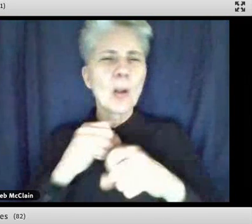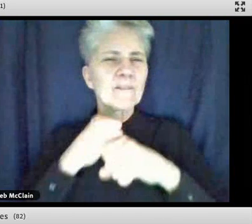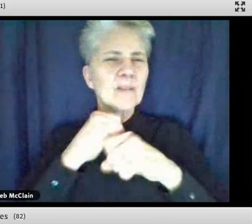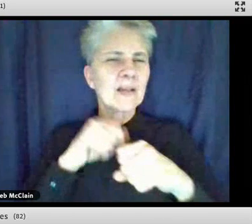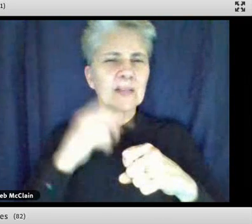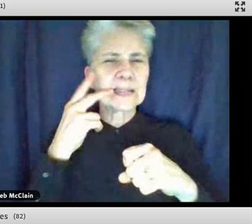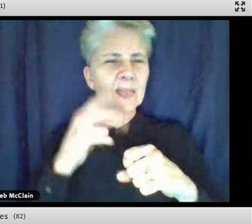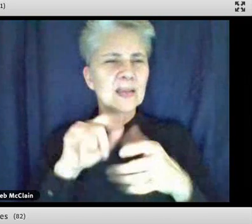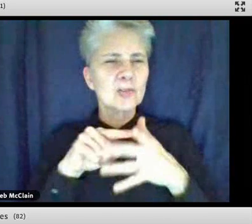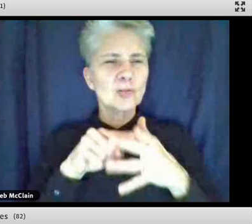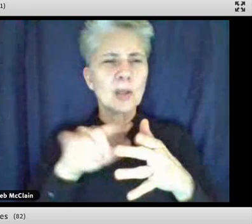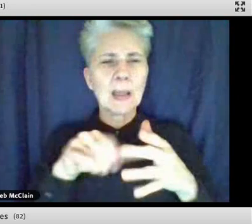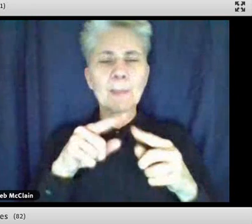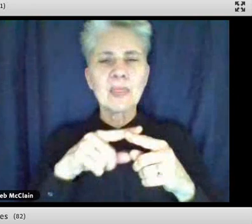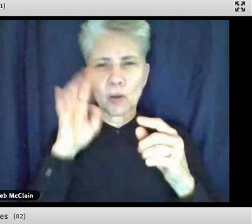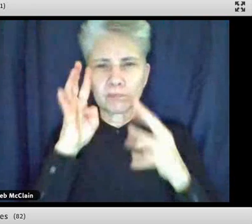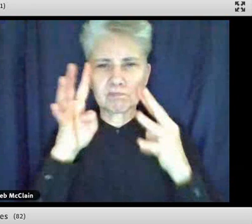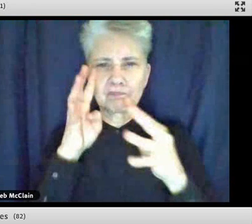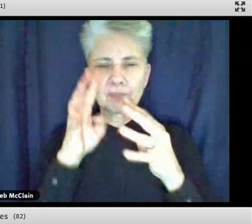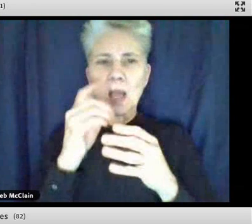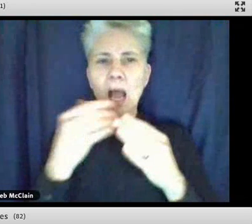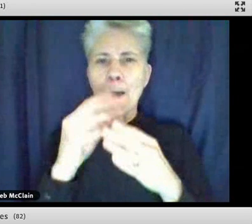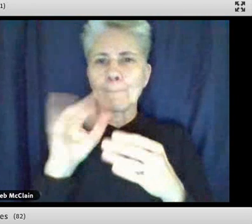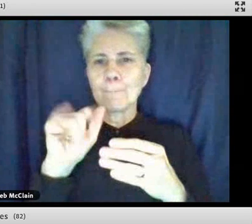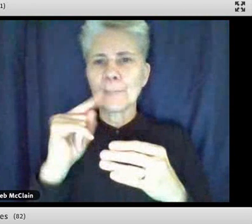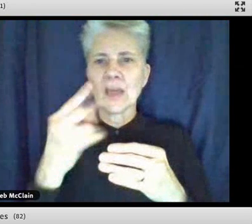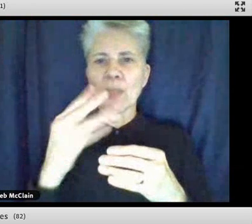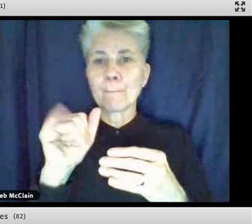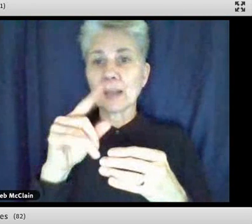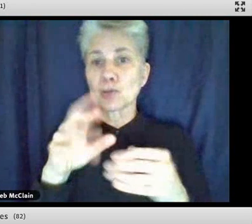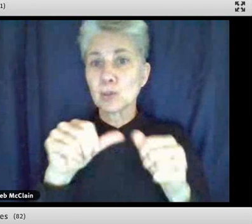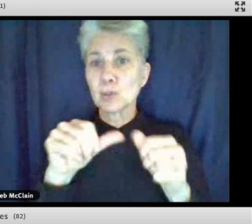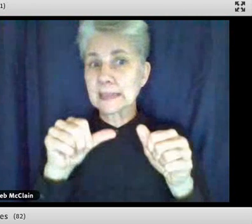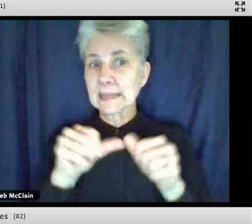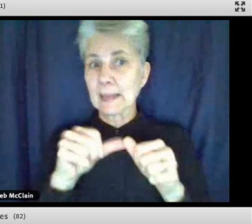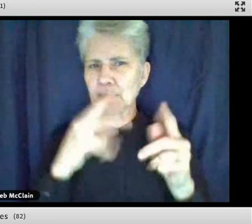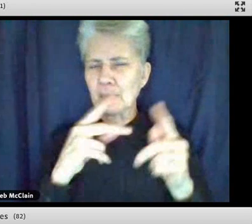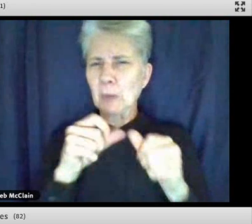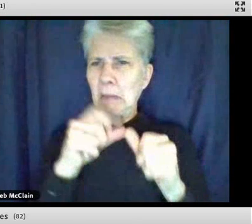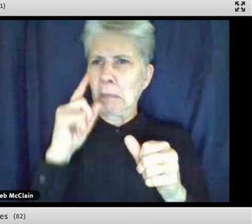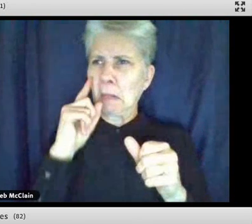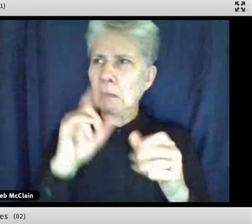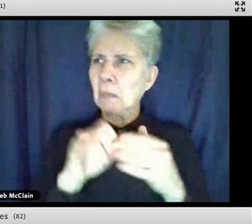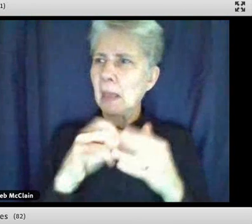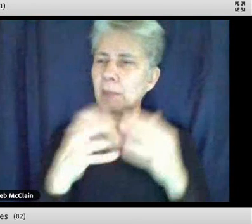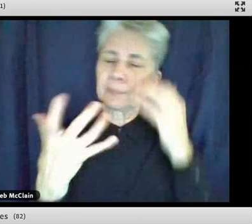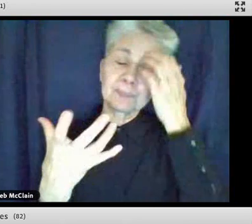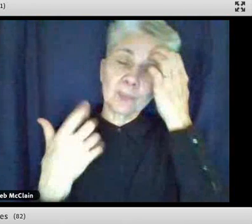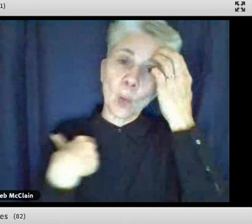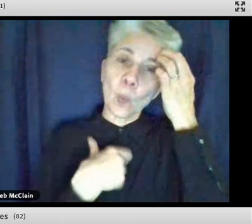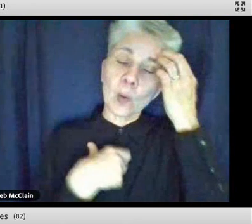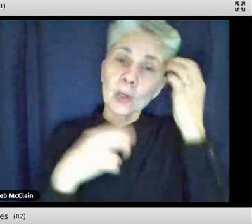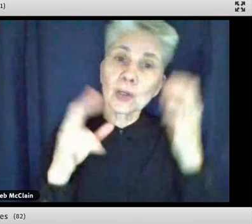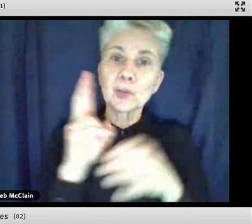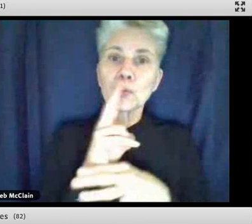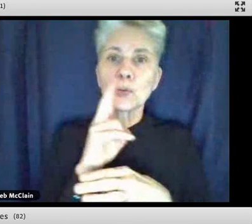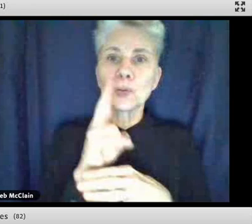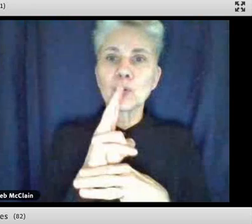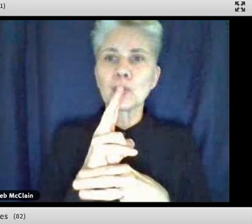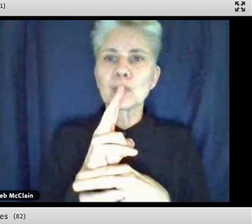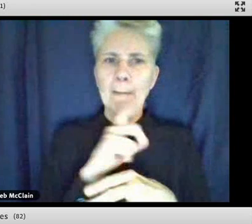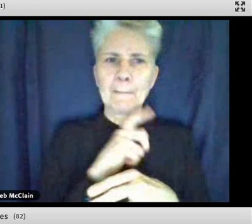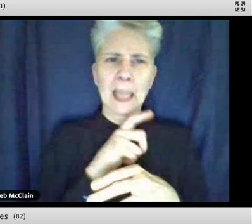out yet, but they said they're coming out with kind of a Mythbusters site because people keep thinking that we're going to use a police